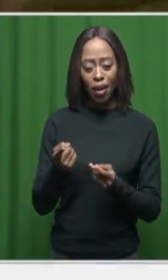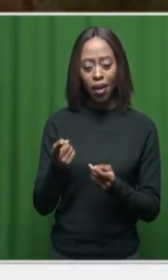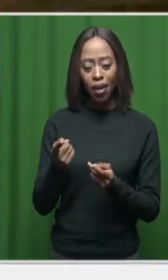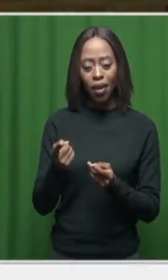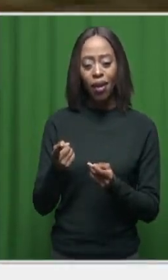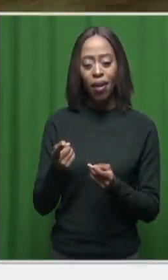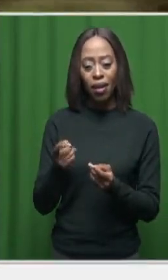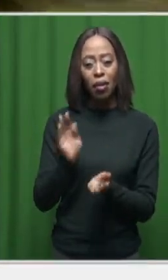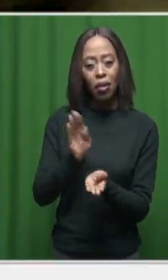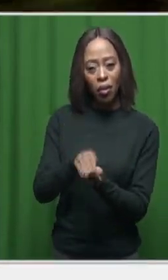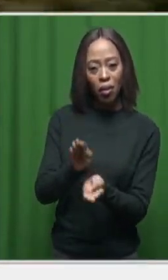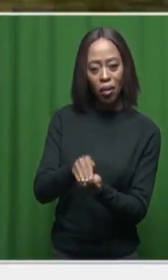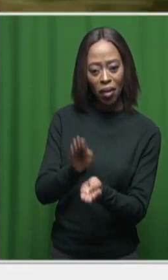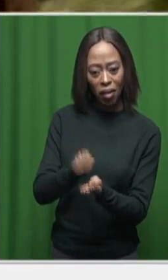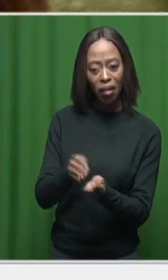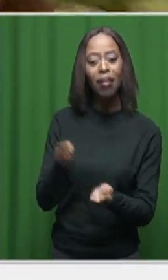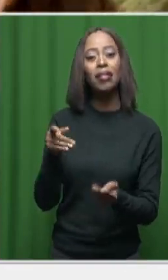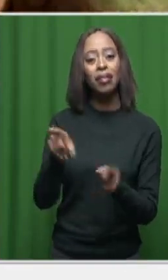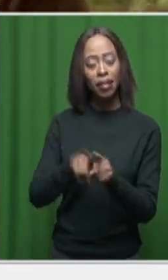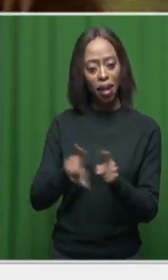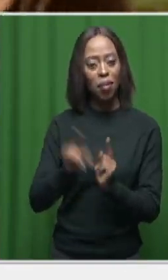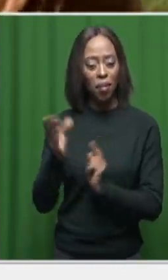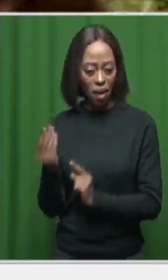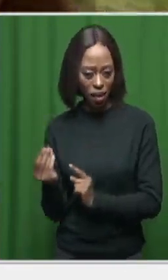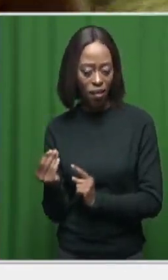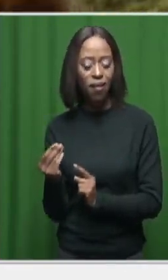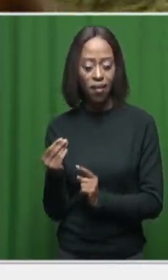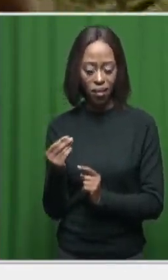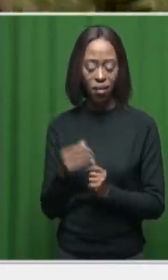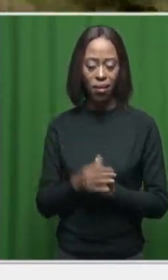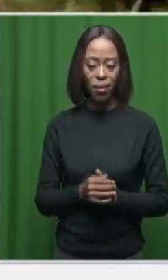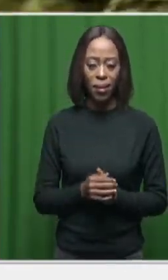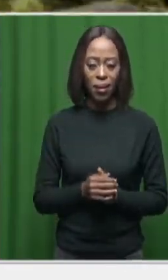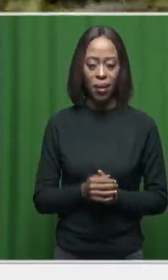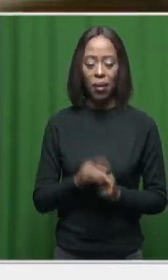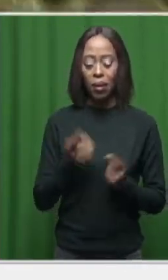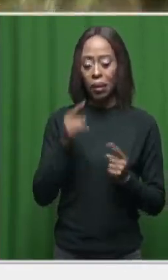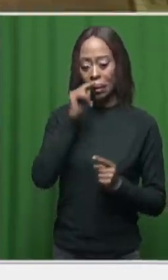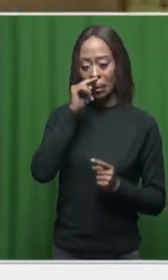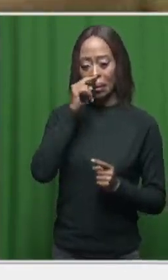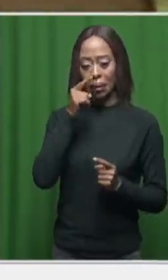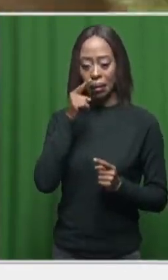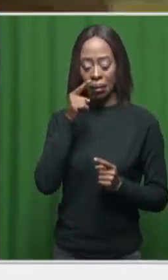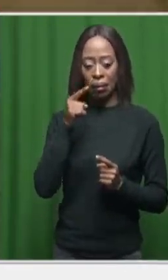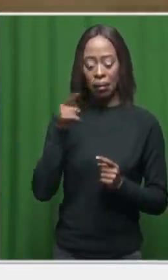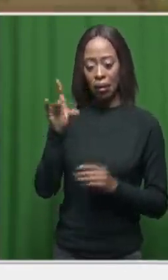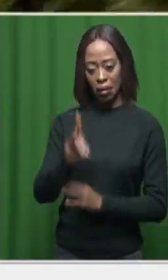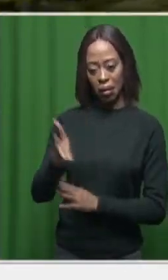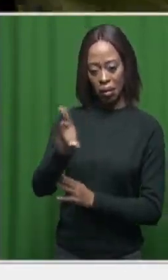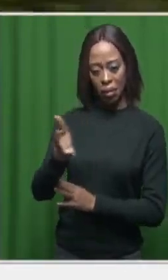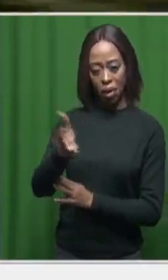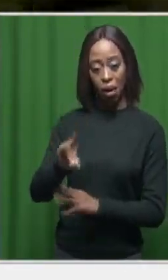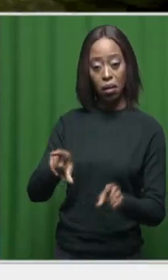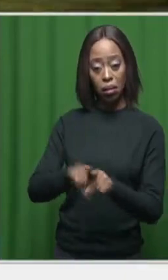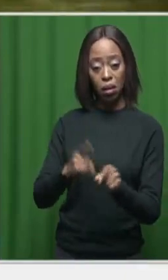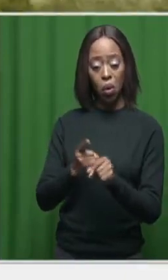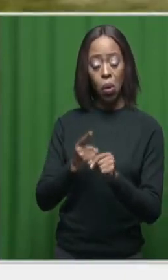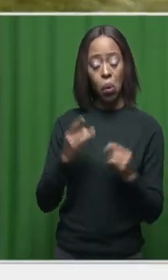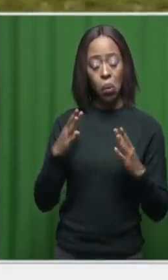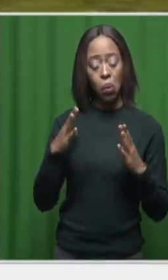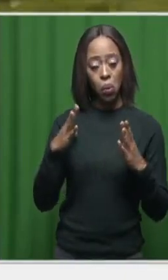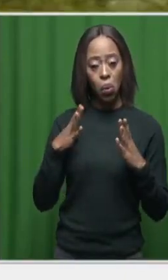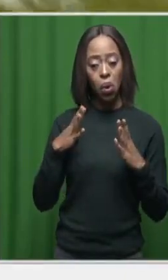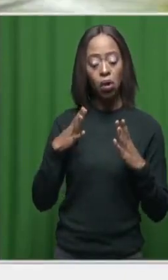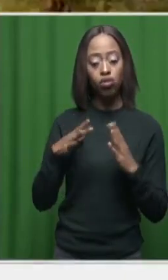game reserve is eland, gemsbok, and all our exotic species. Mabula Game Reserve has also got a very rich history spanning